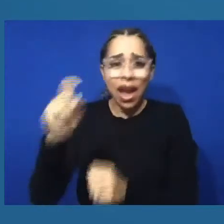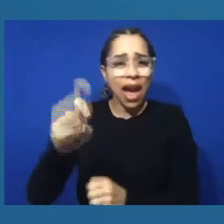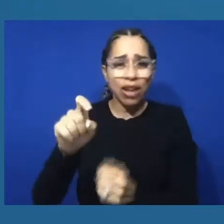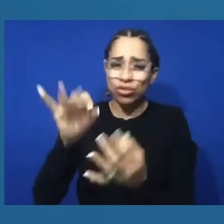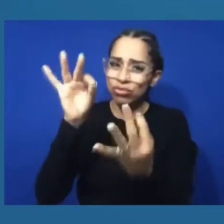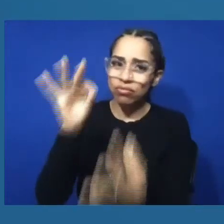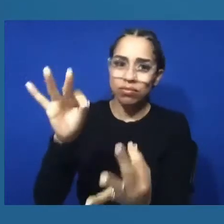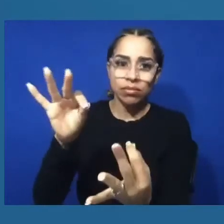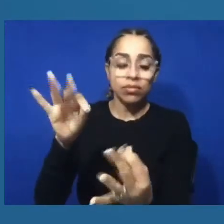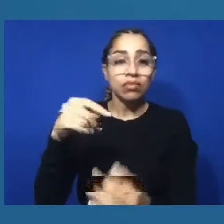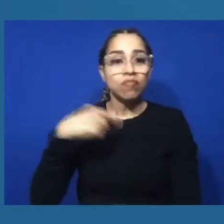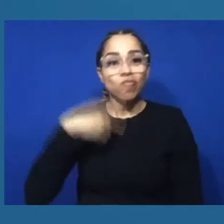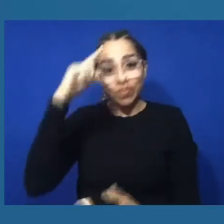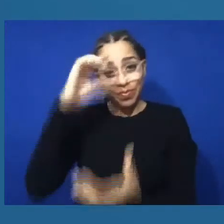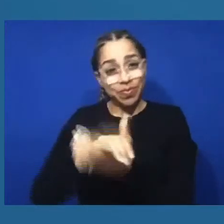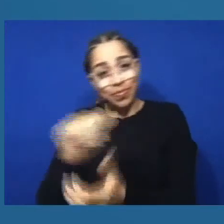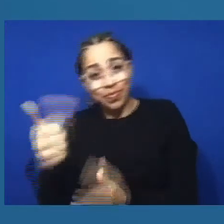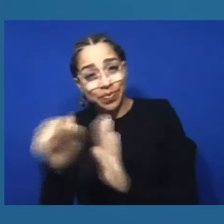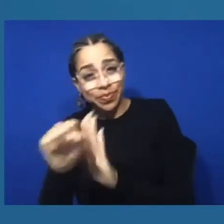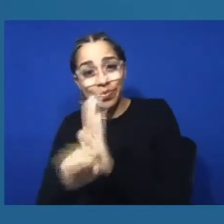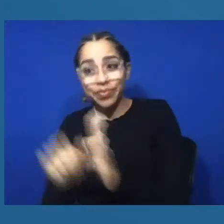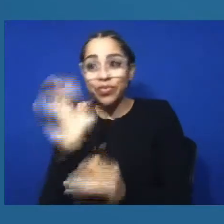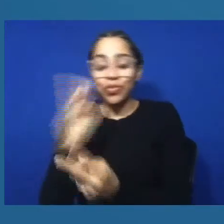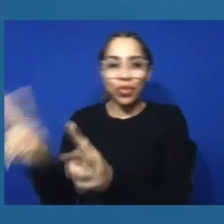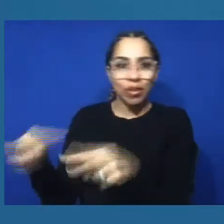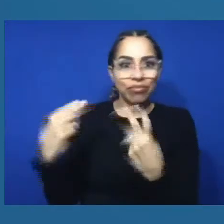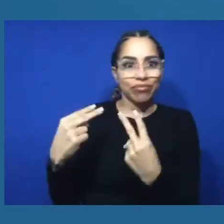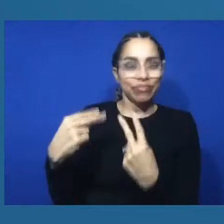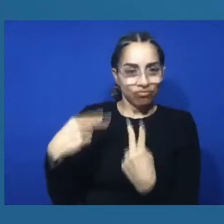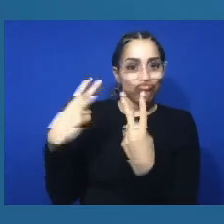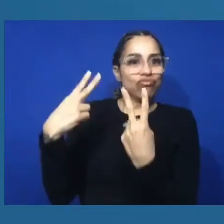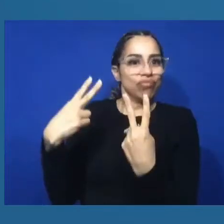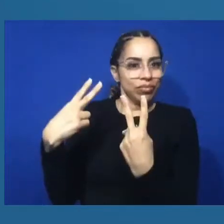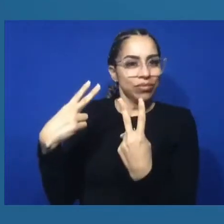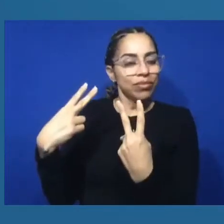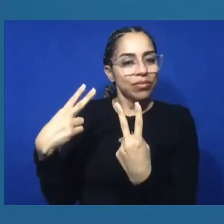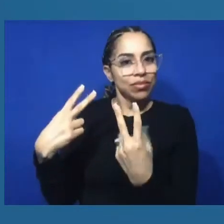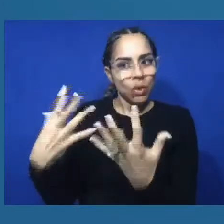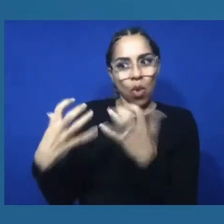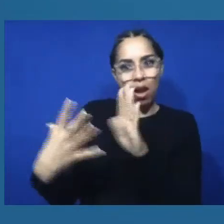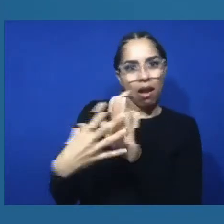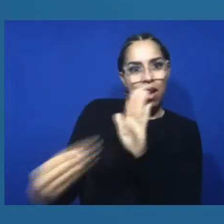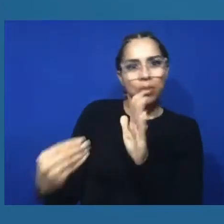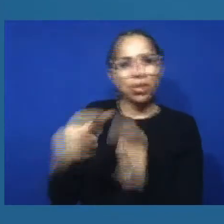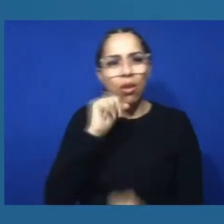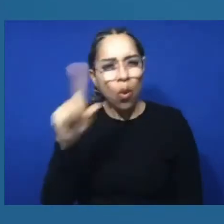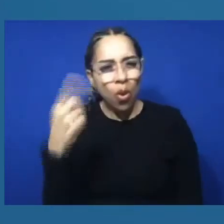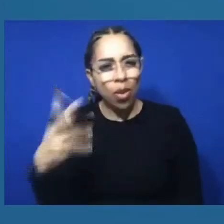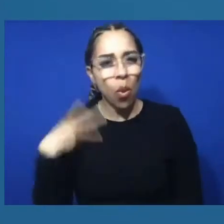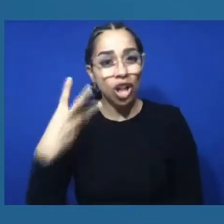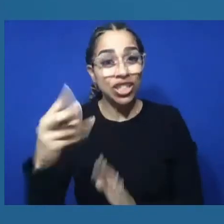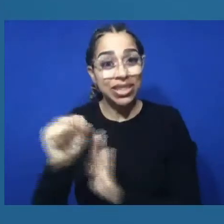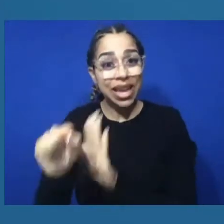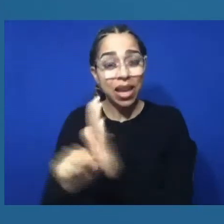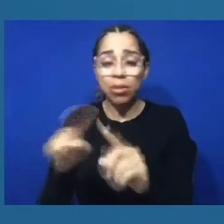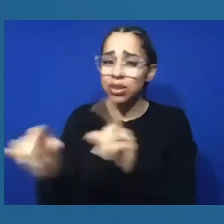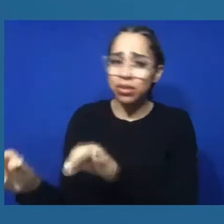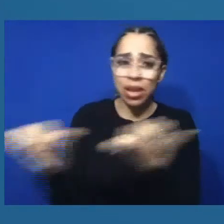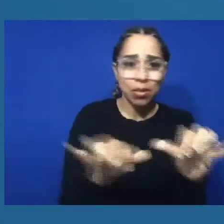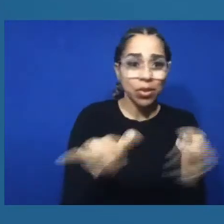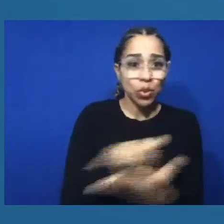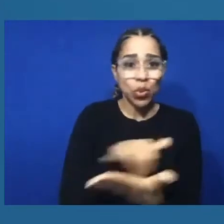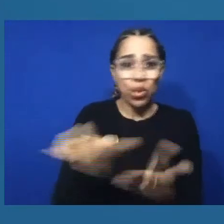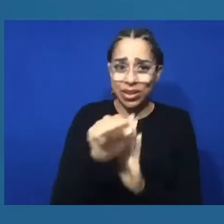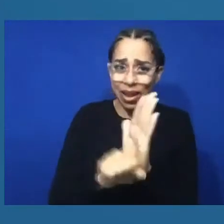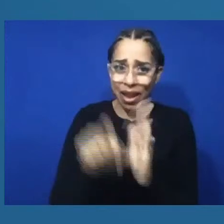states will be looking at us as a model as well. Not just Washington, but the state of New York has to get it right. I'm not walking back